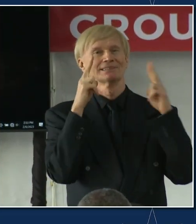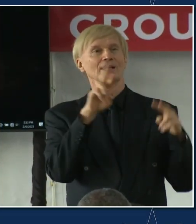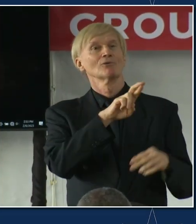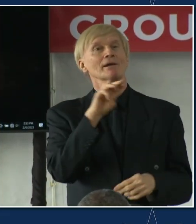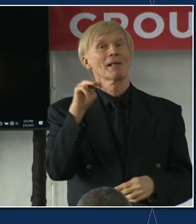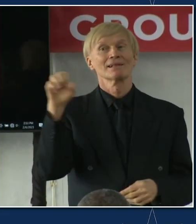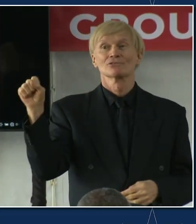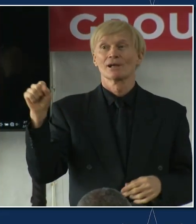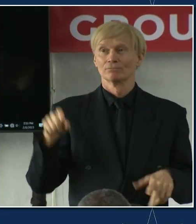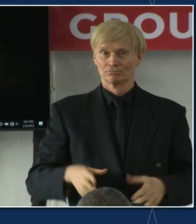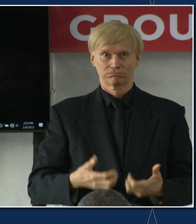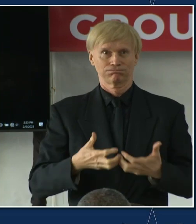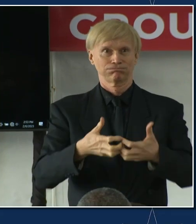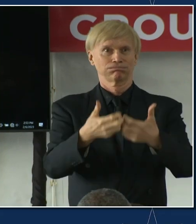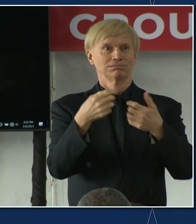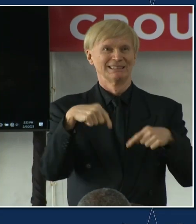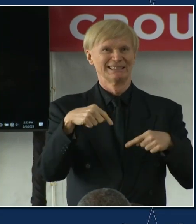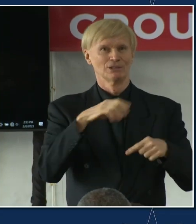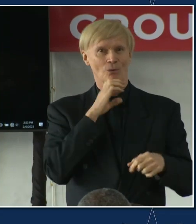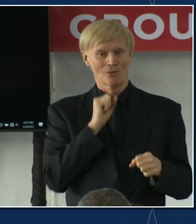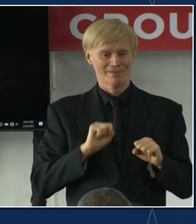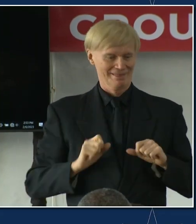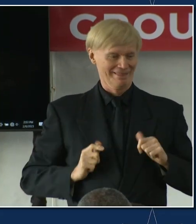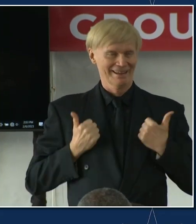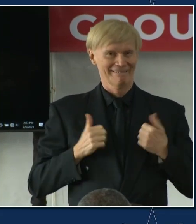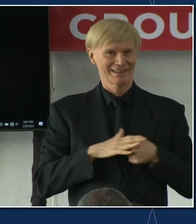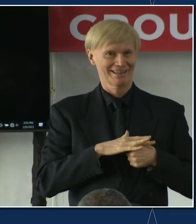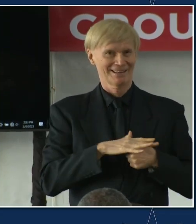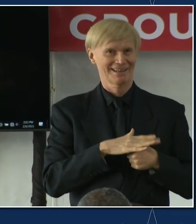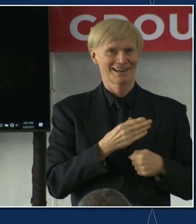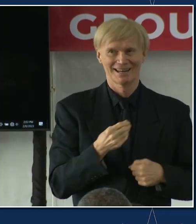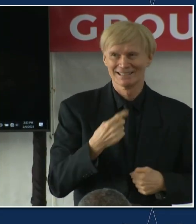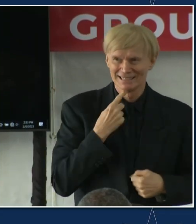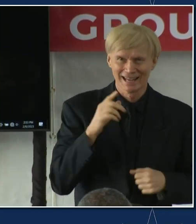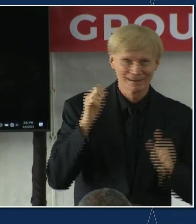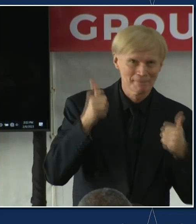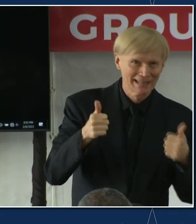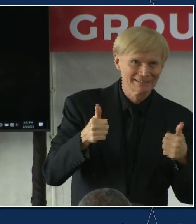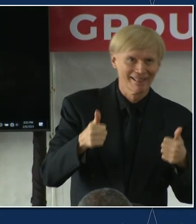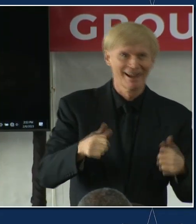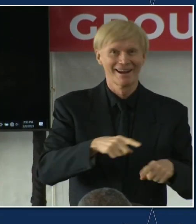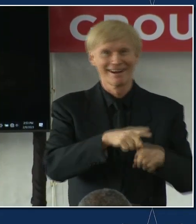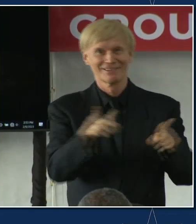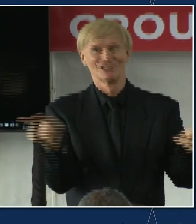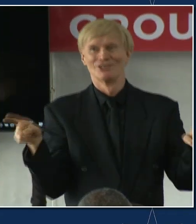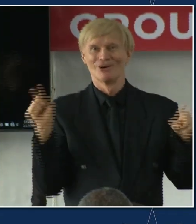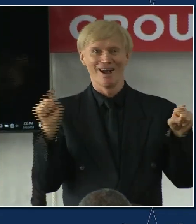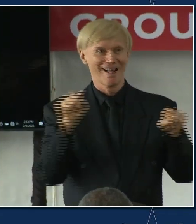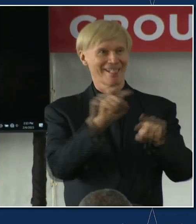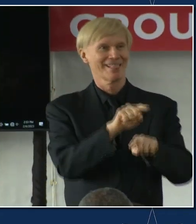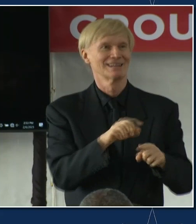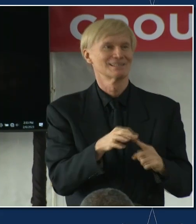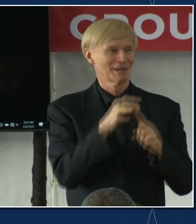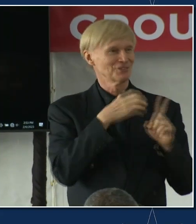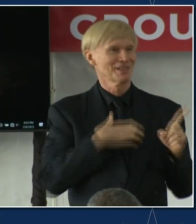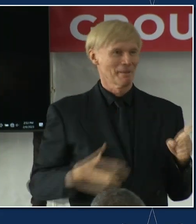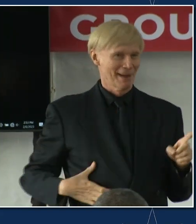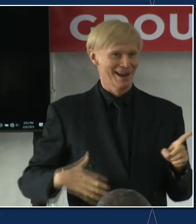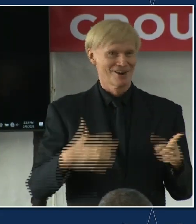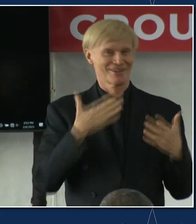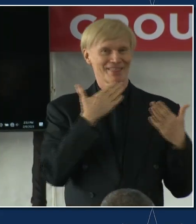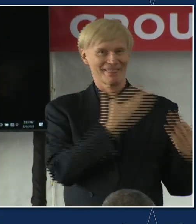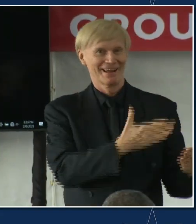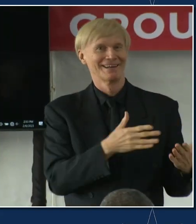Mile breaking ground in his old neighborhood. And he asked me to send his best to each and every one of you, especially to Derek. Thank